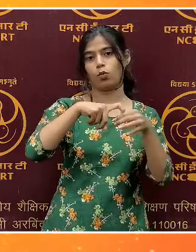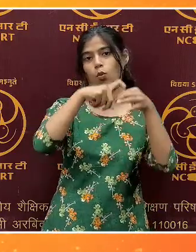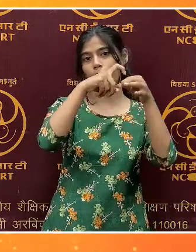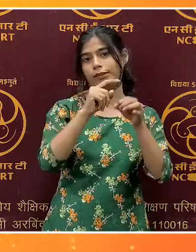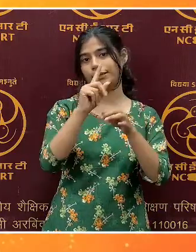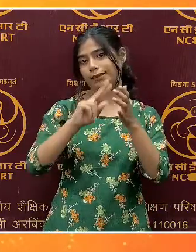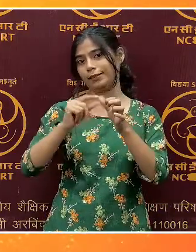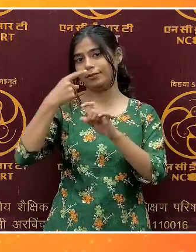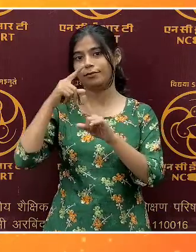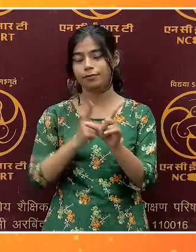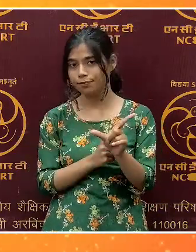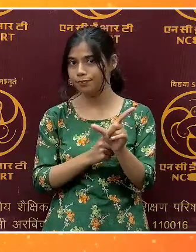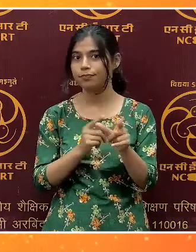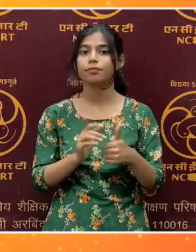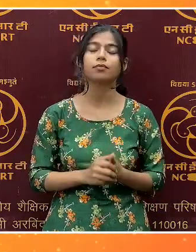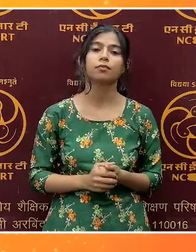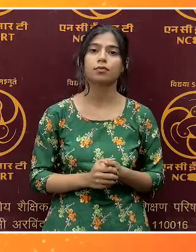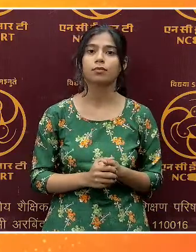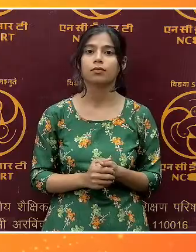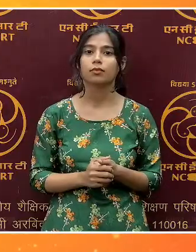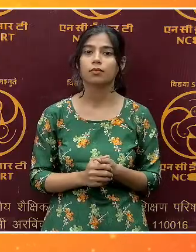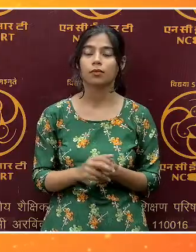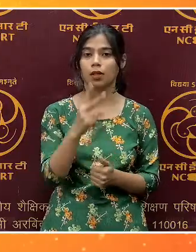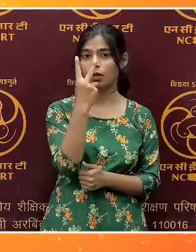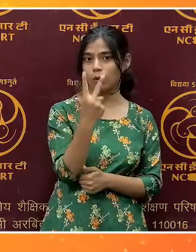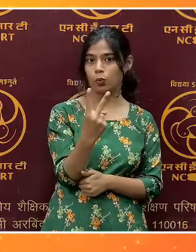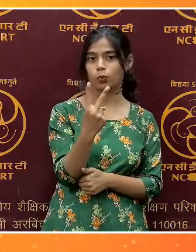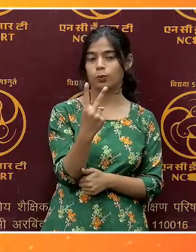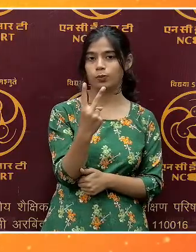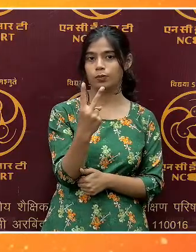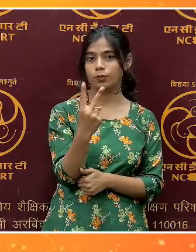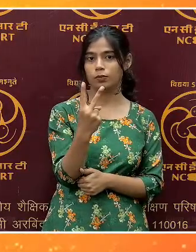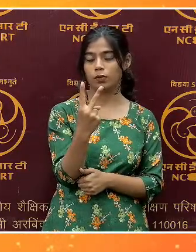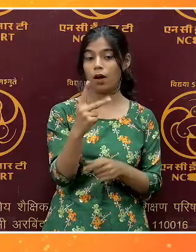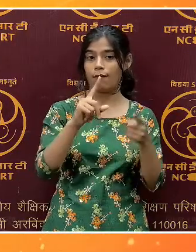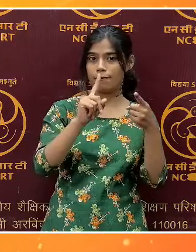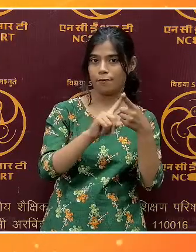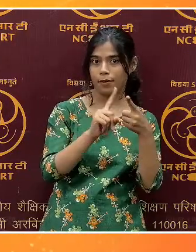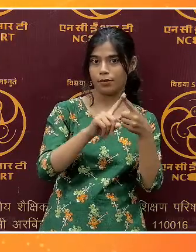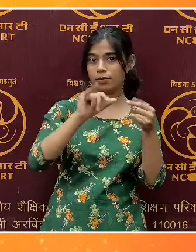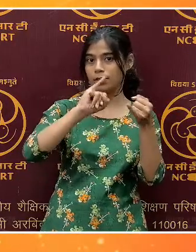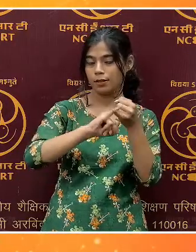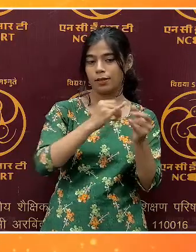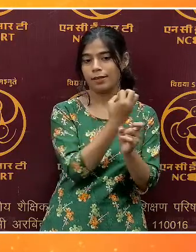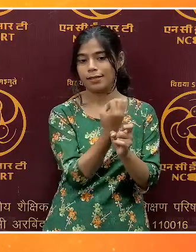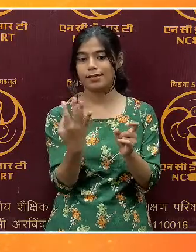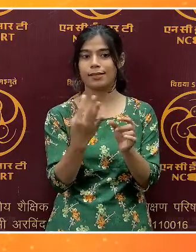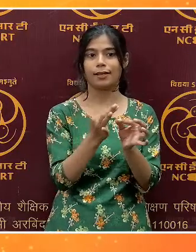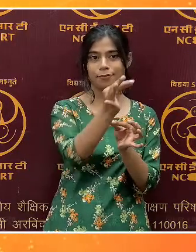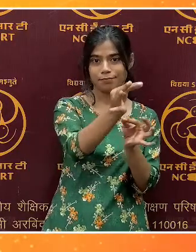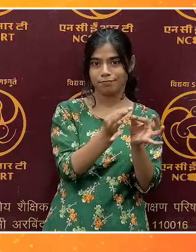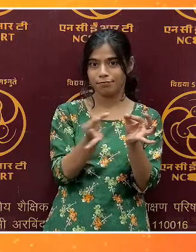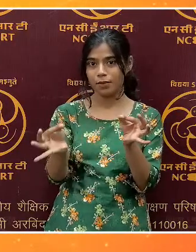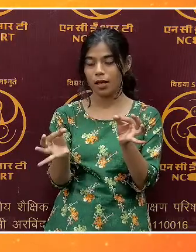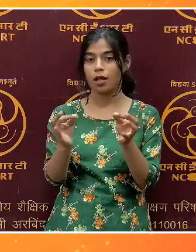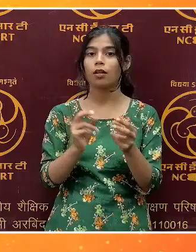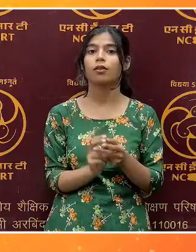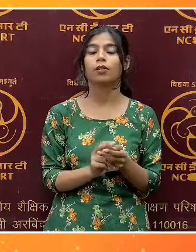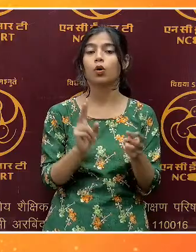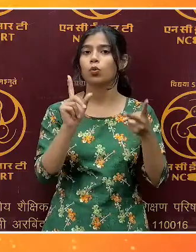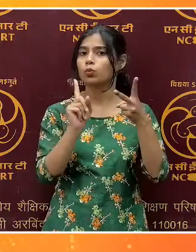We classify physical quantities into scalars and vectors based on their